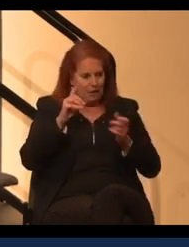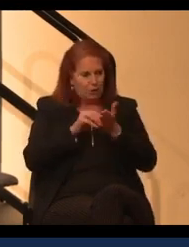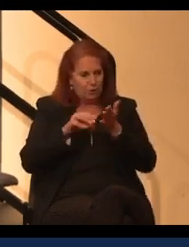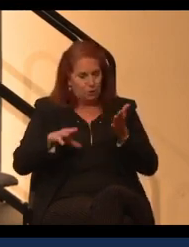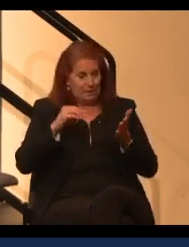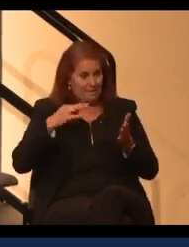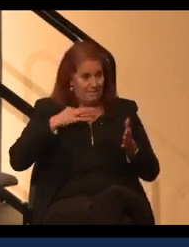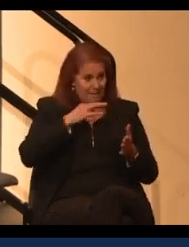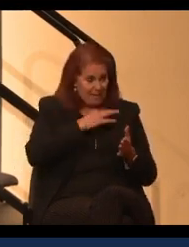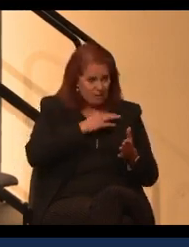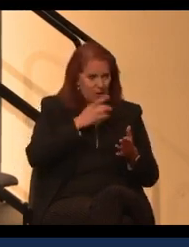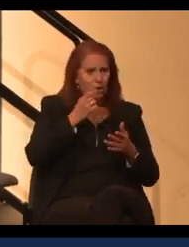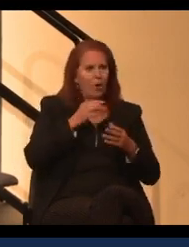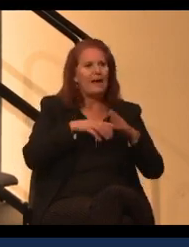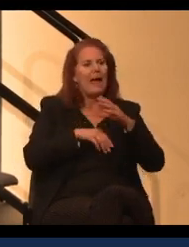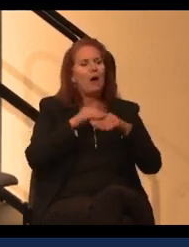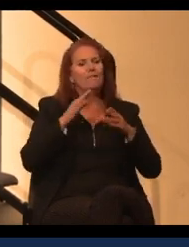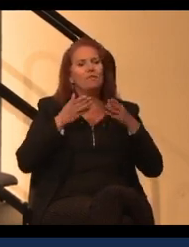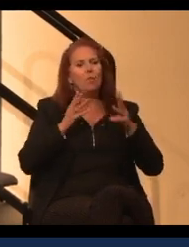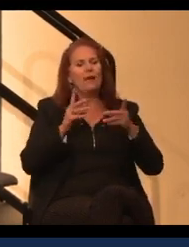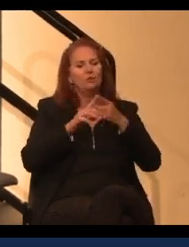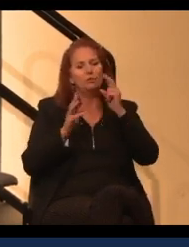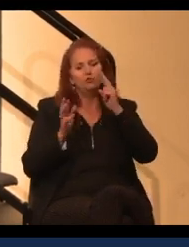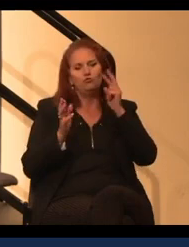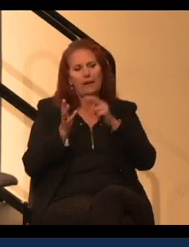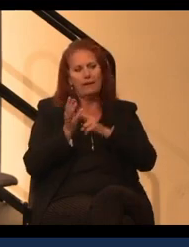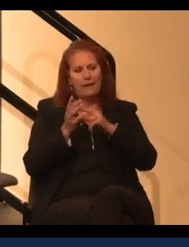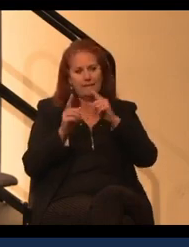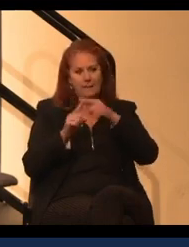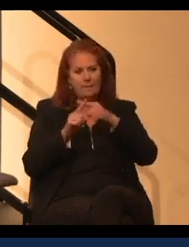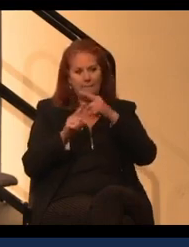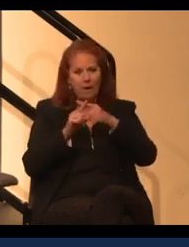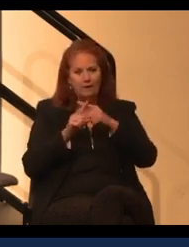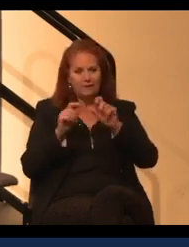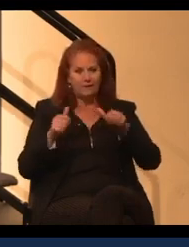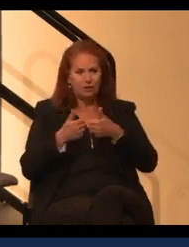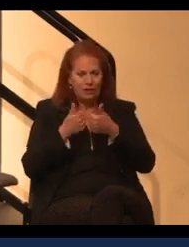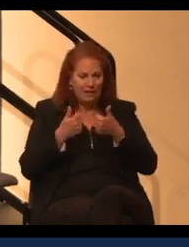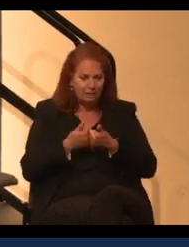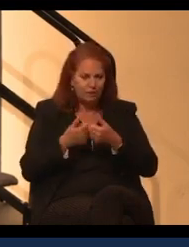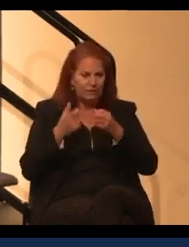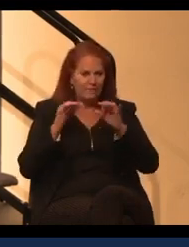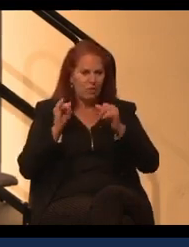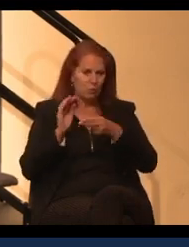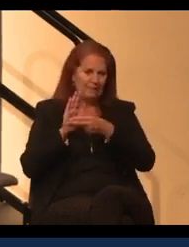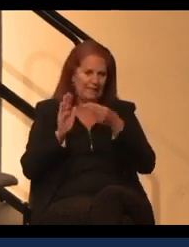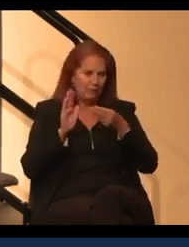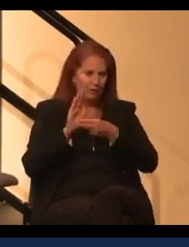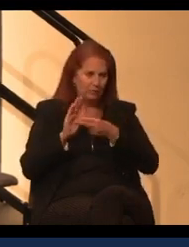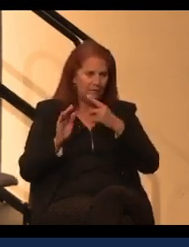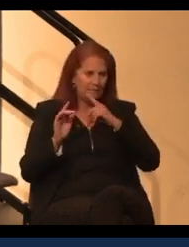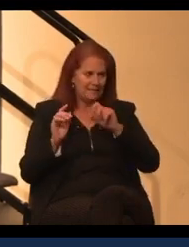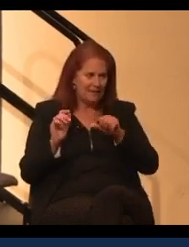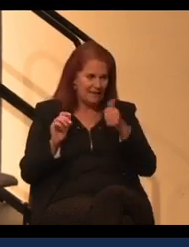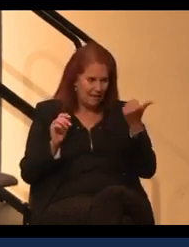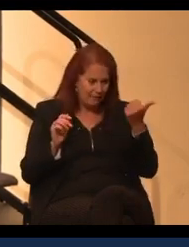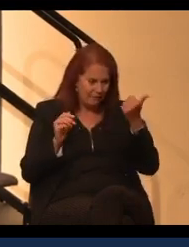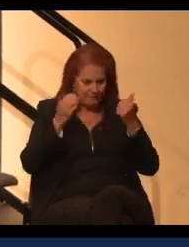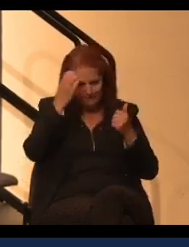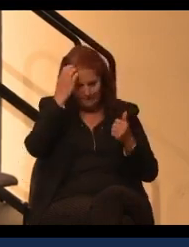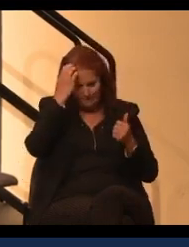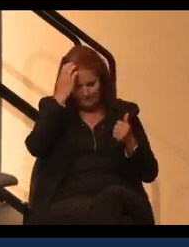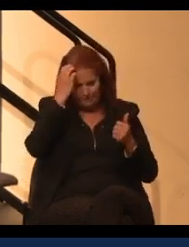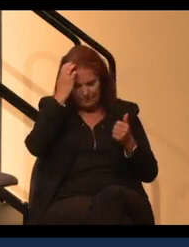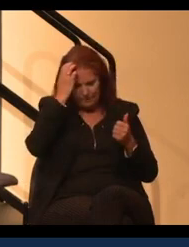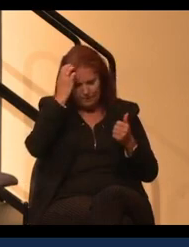is going out of one's way to recognize the positive and kind of challenge some of those stereotypes is another.